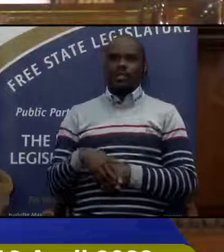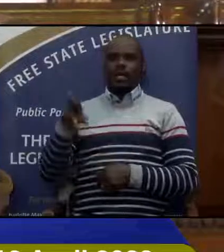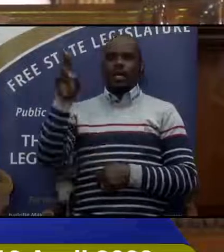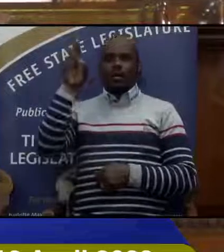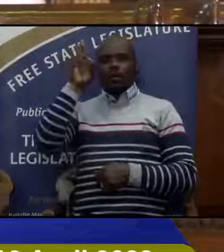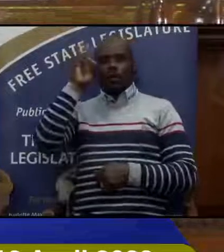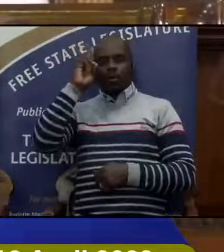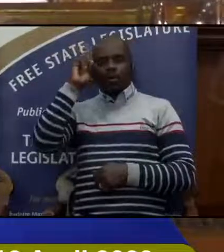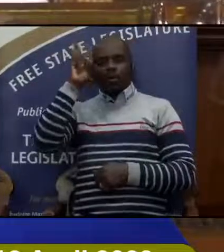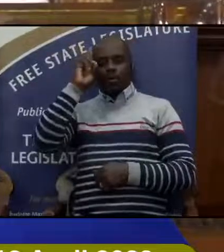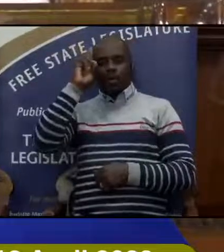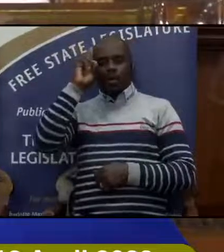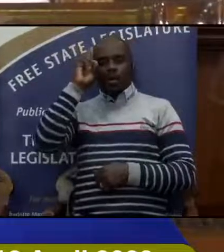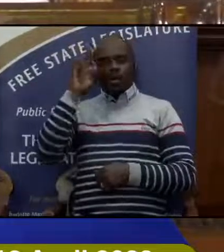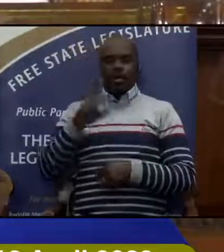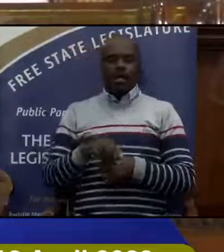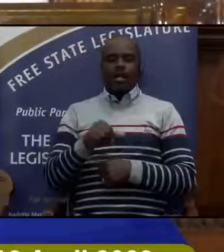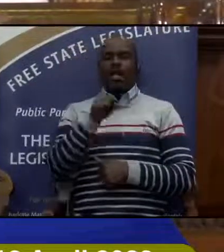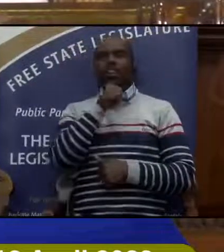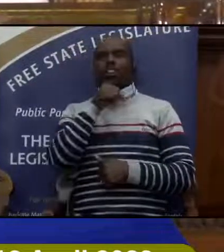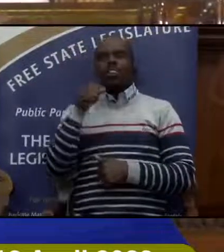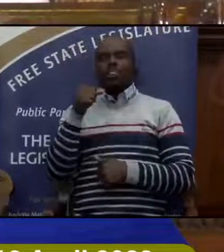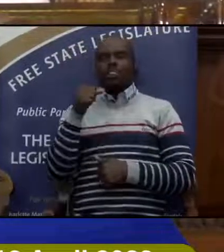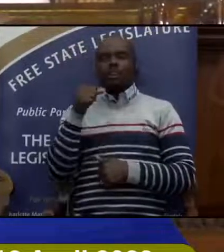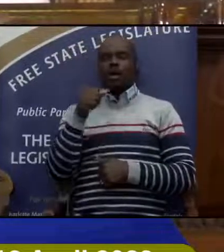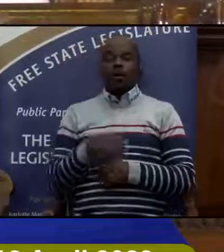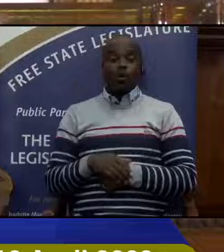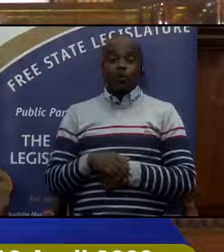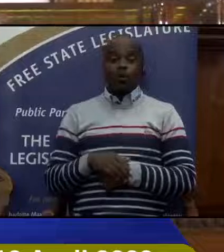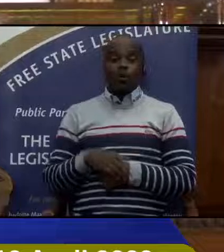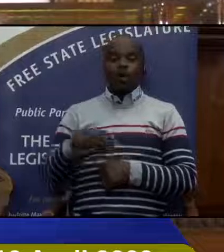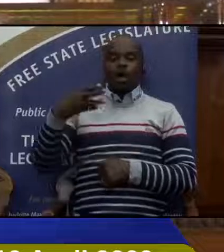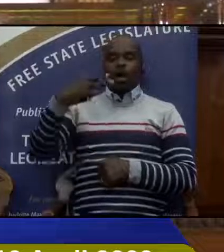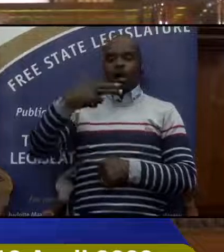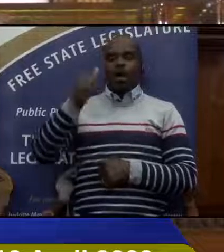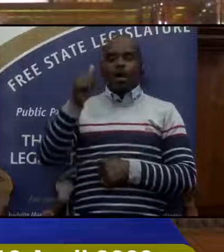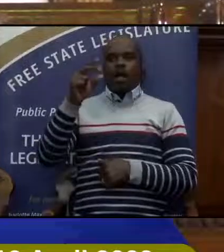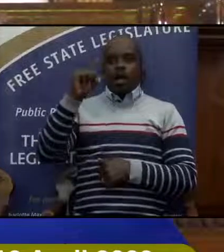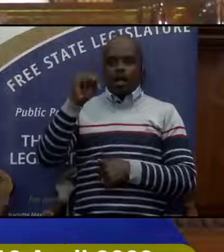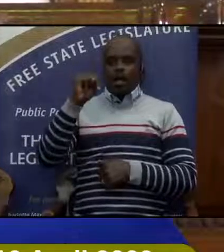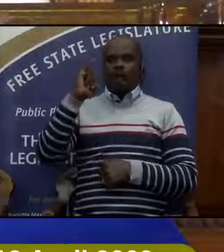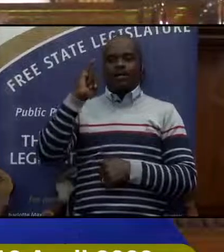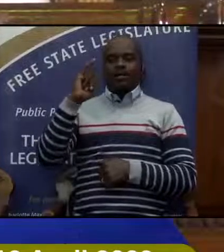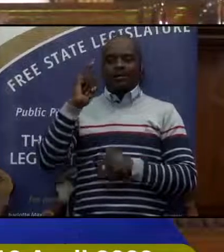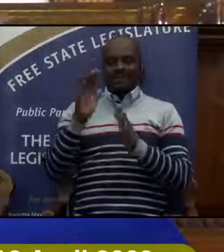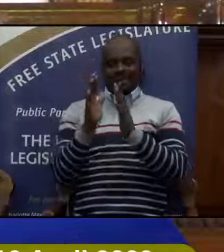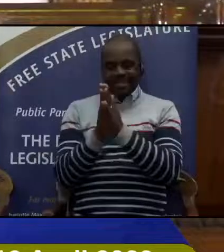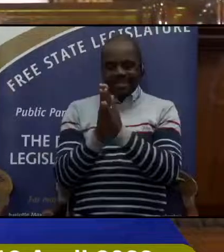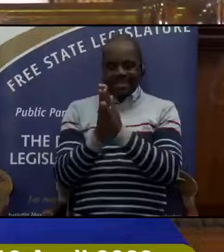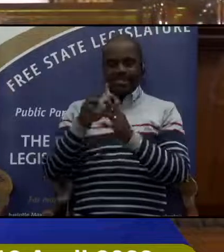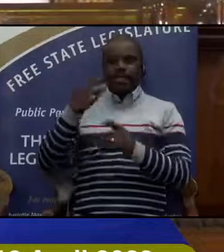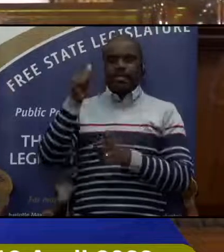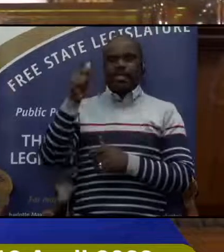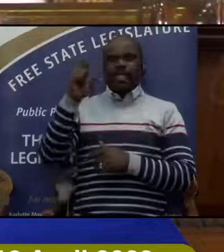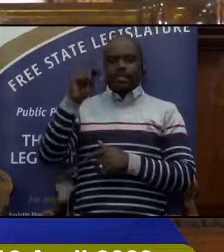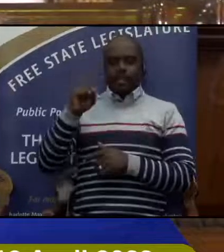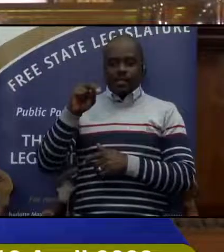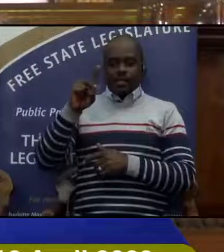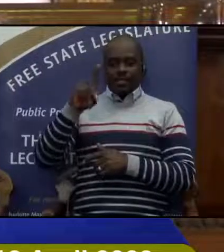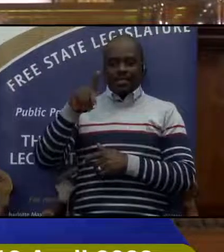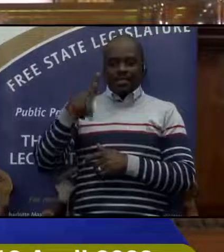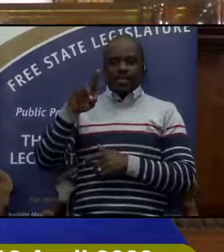reminded of the brutal assassination of Chris Hani on 10 April 1993, a man who